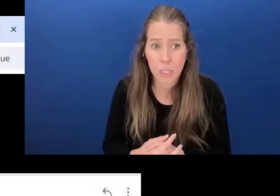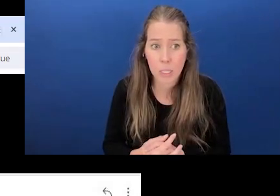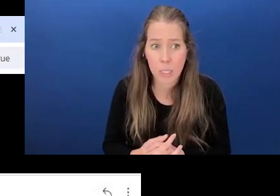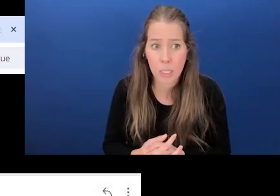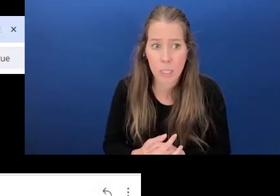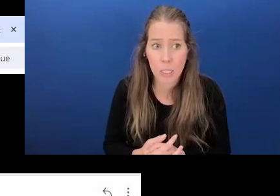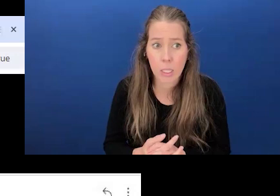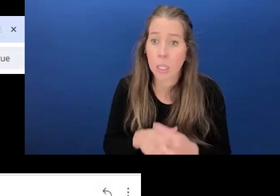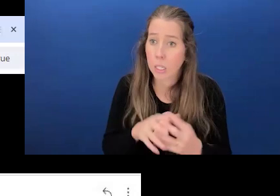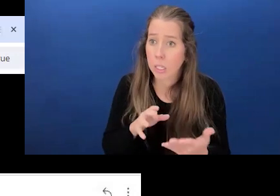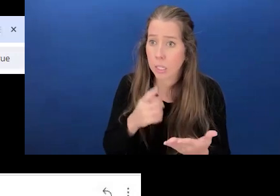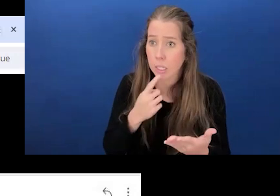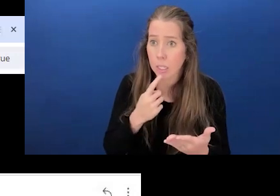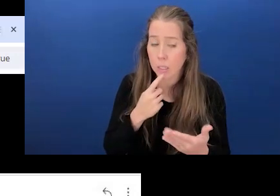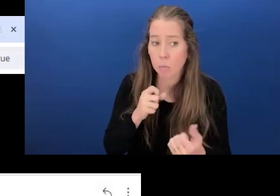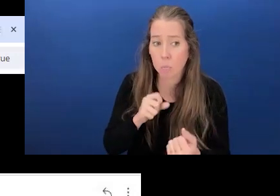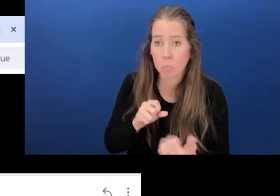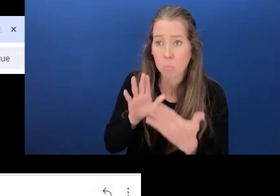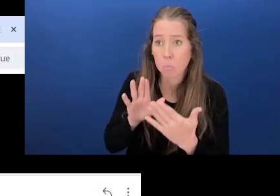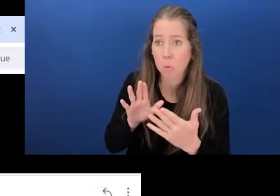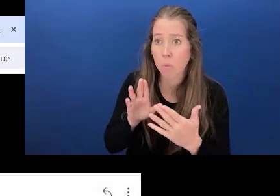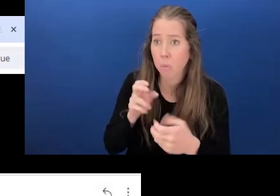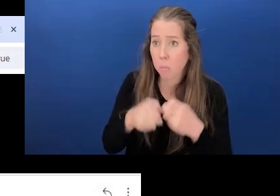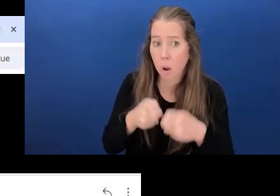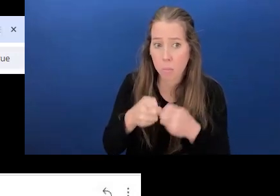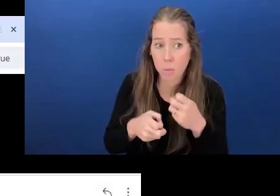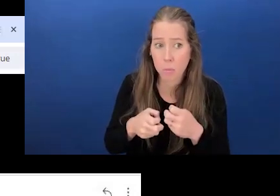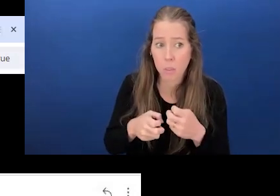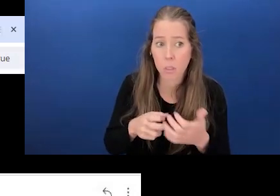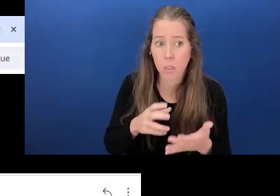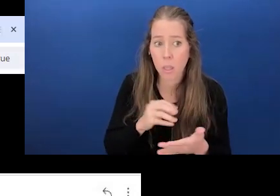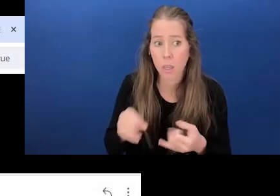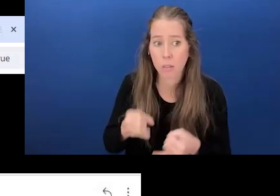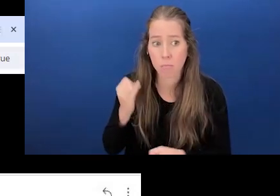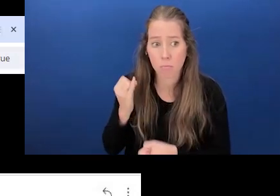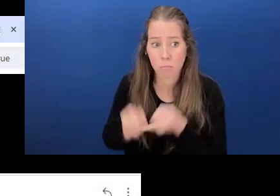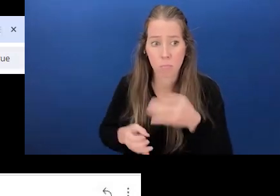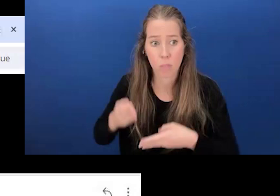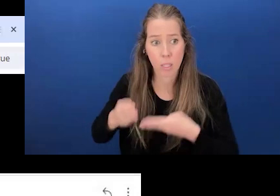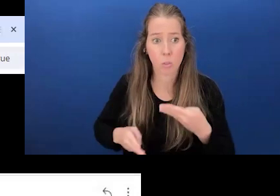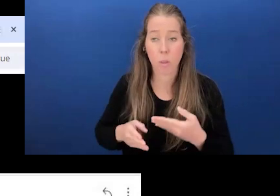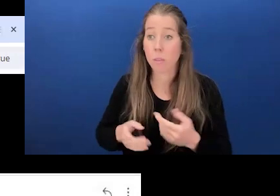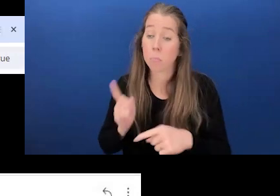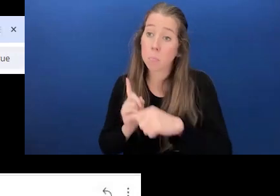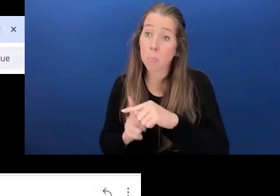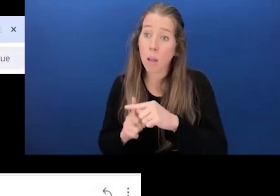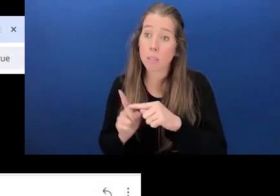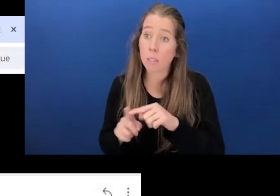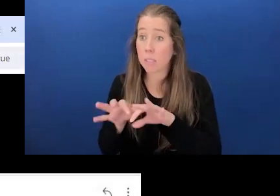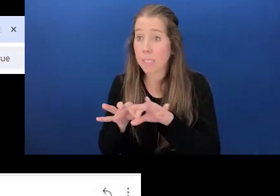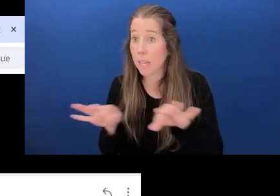addresses the issue, ends with a forward-looking positive